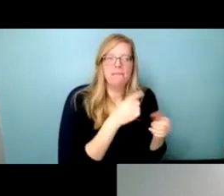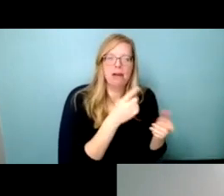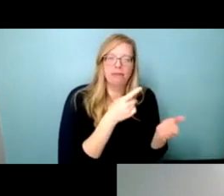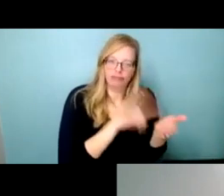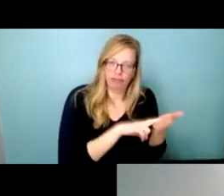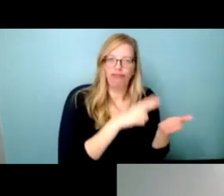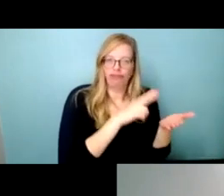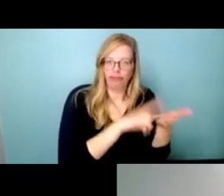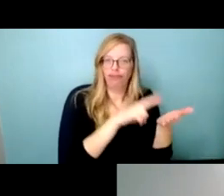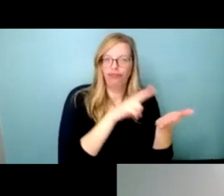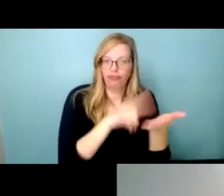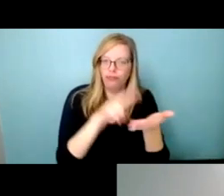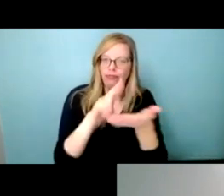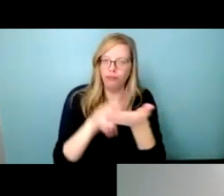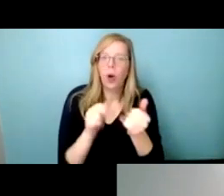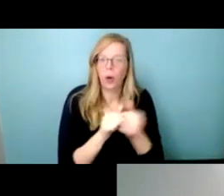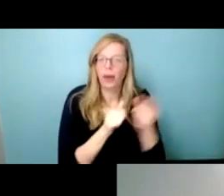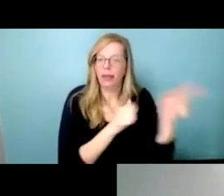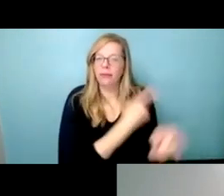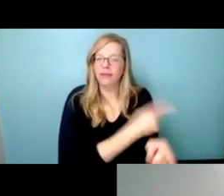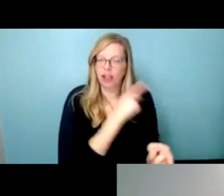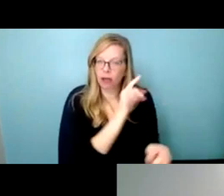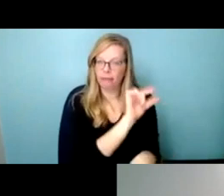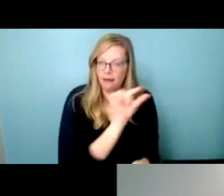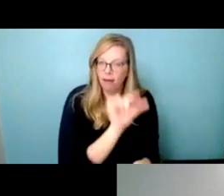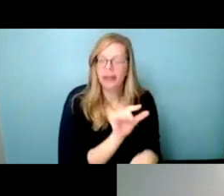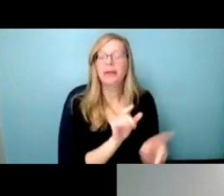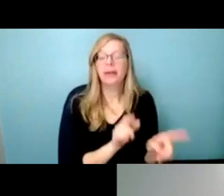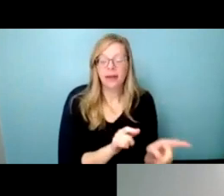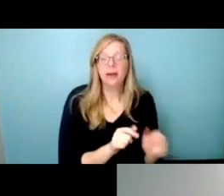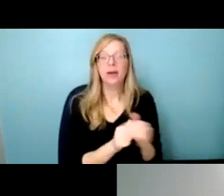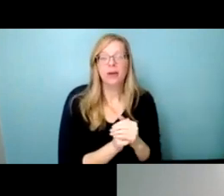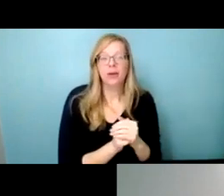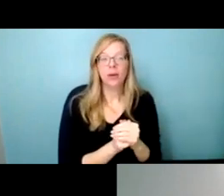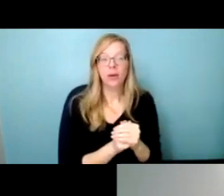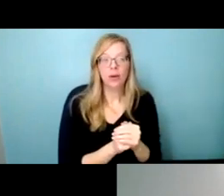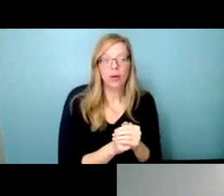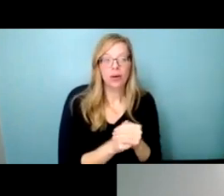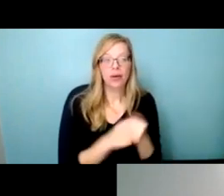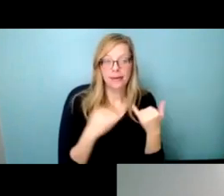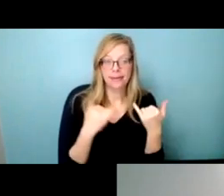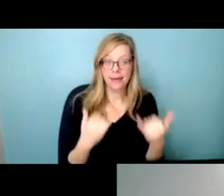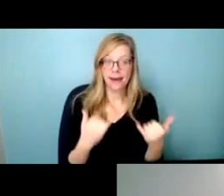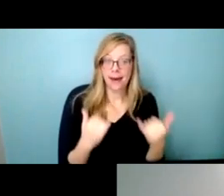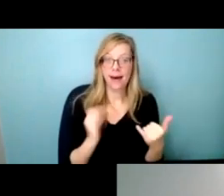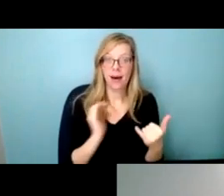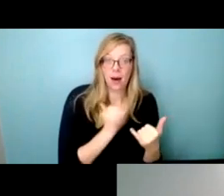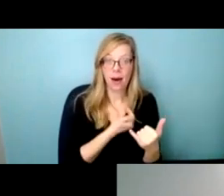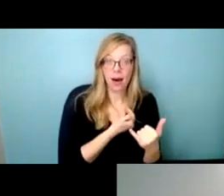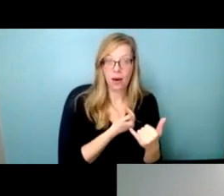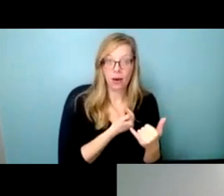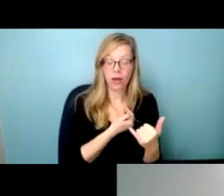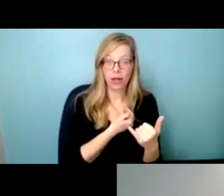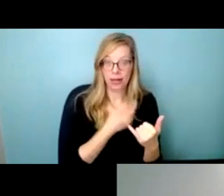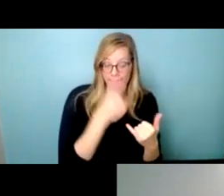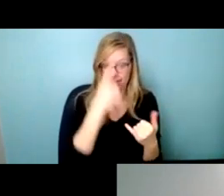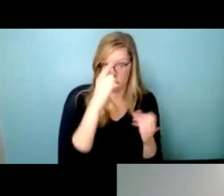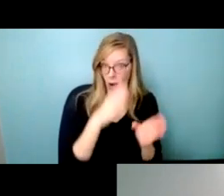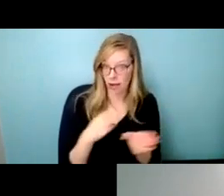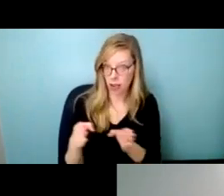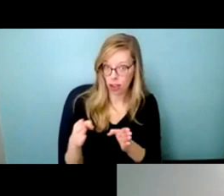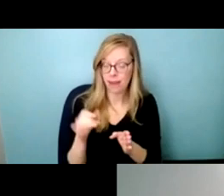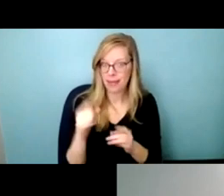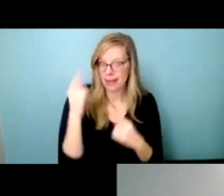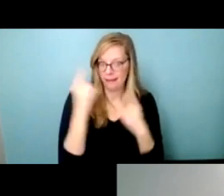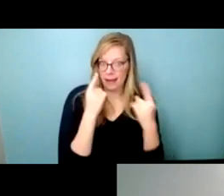know, we kind of moved to a strategy where we have to really diversify our money and look